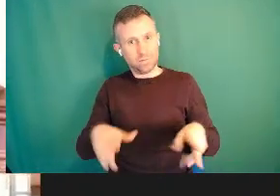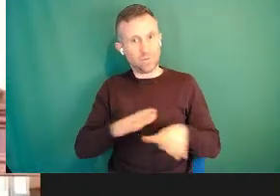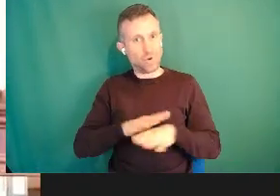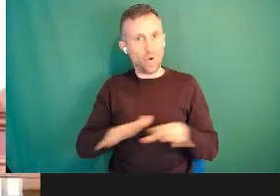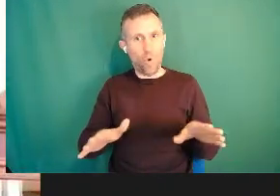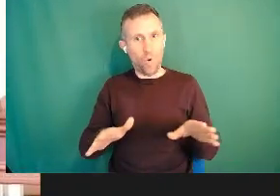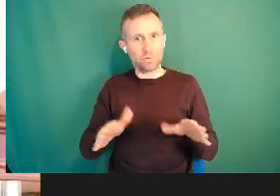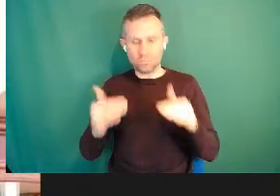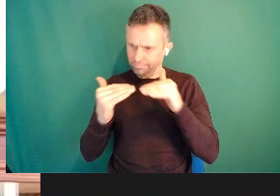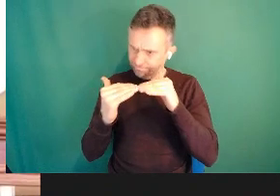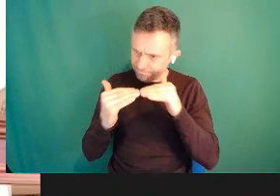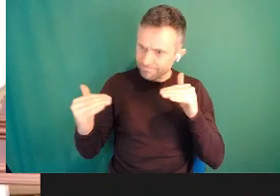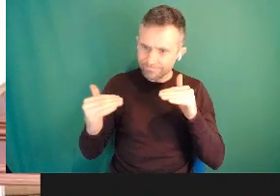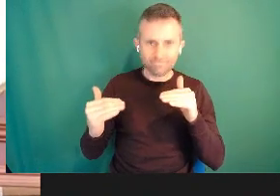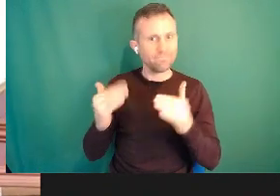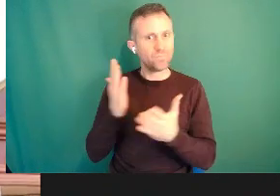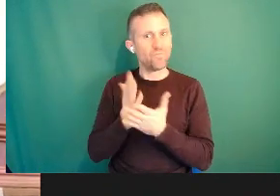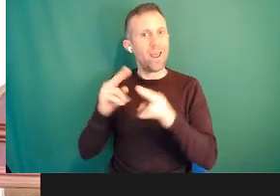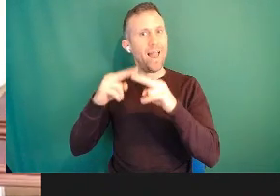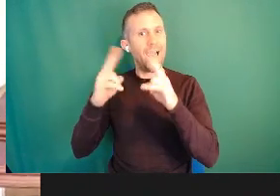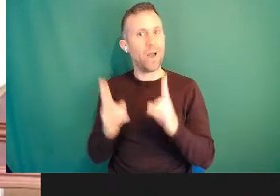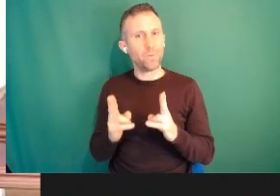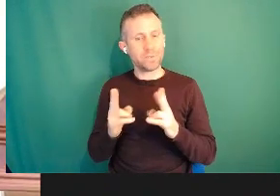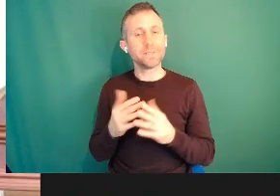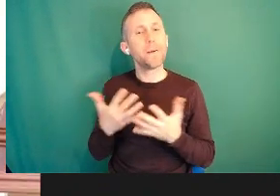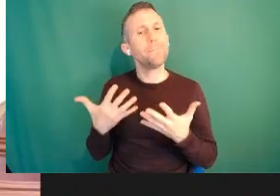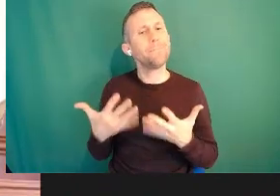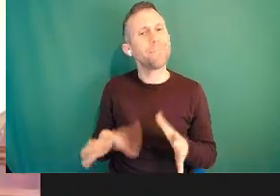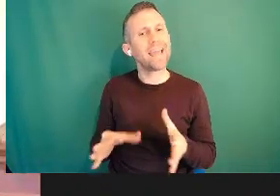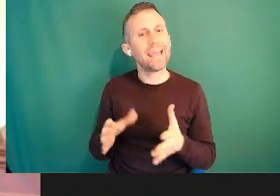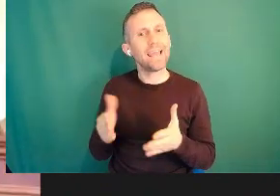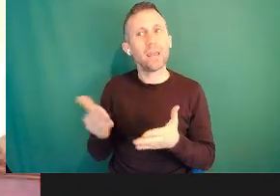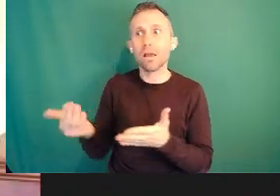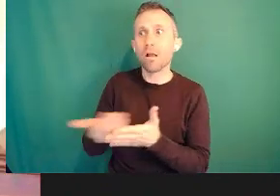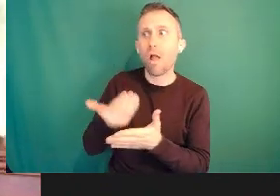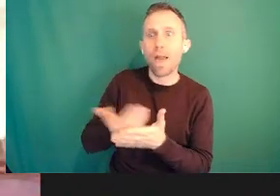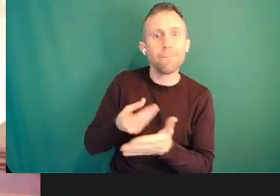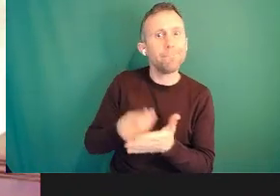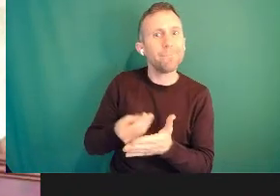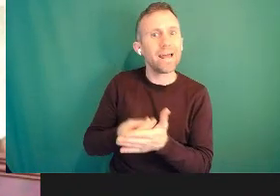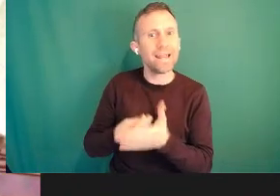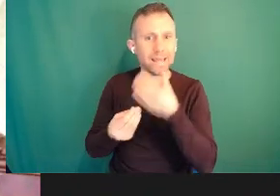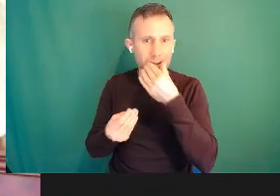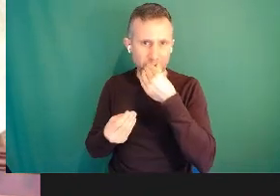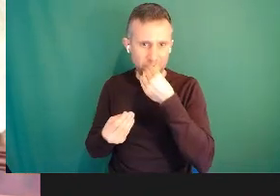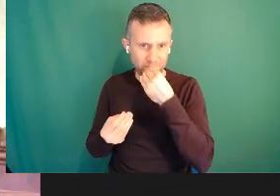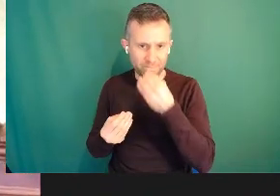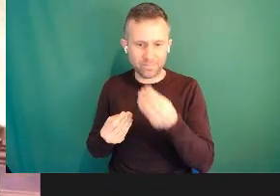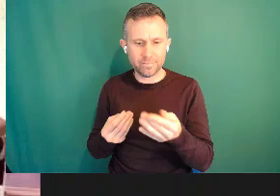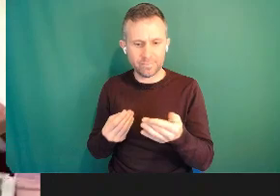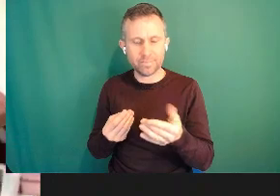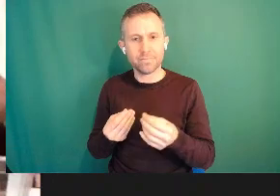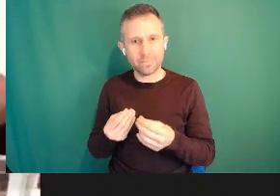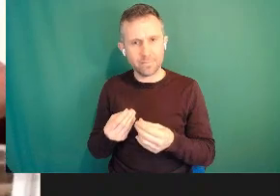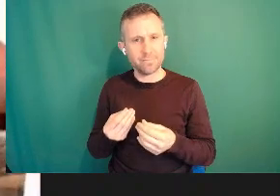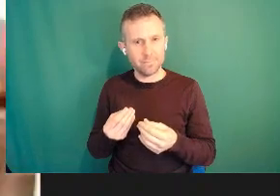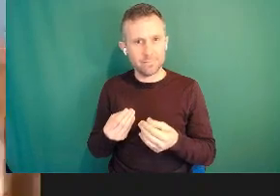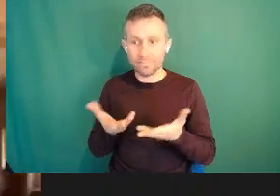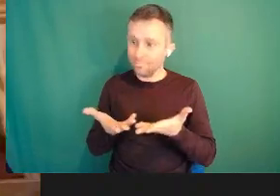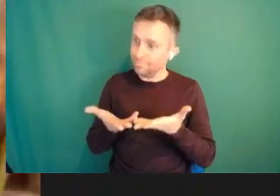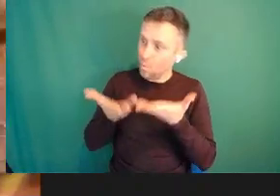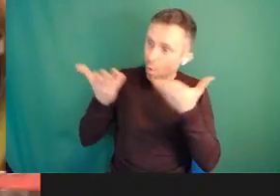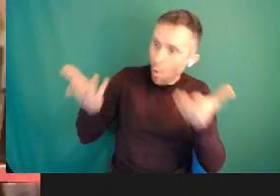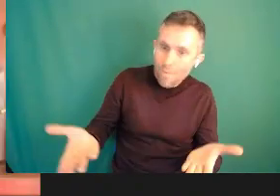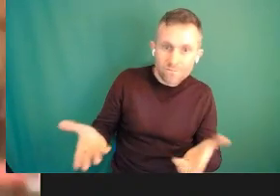campaign, and we asked people if one of the prizes for donating a certain amount of money was to have your figure in the